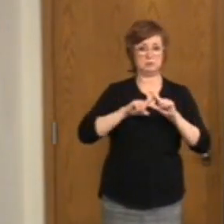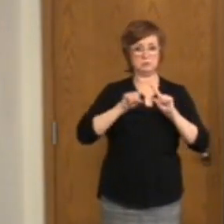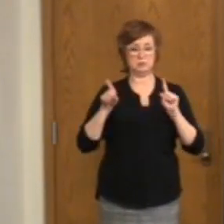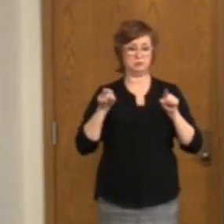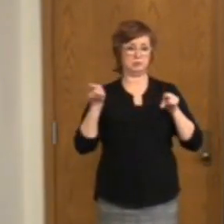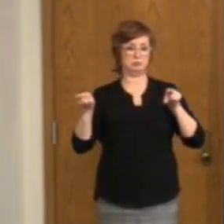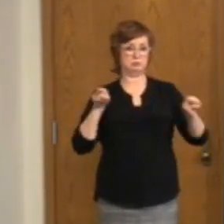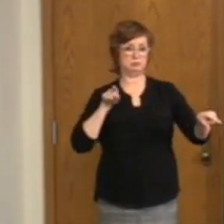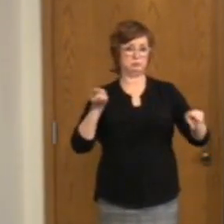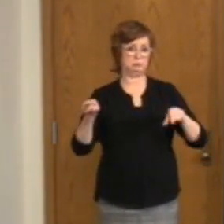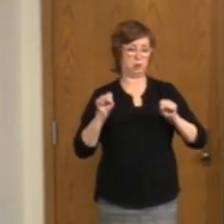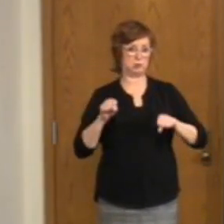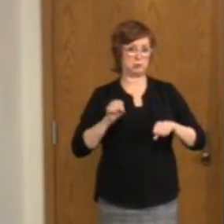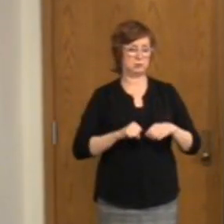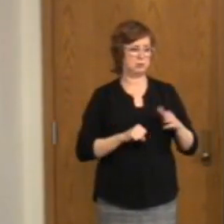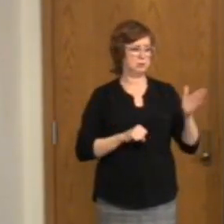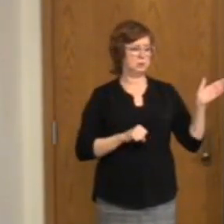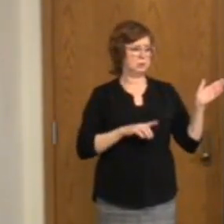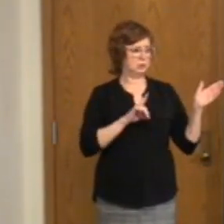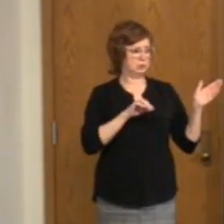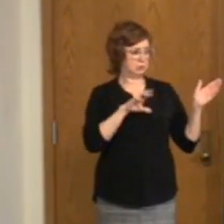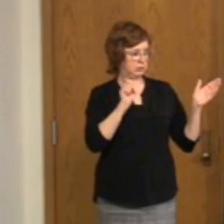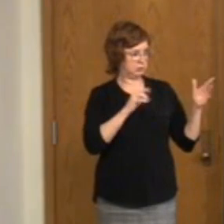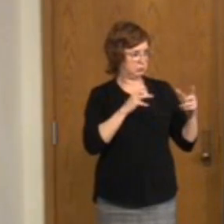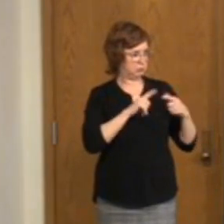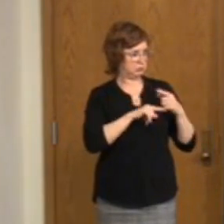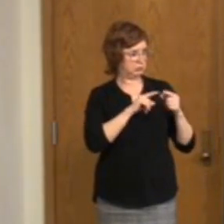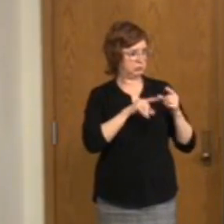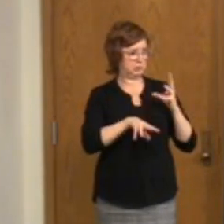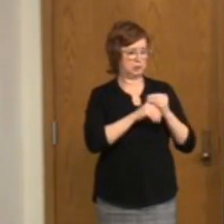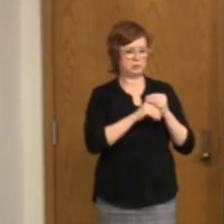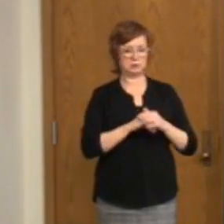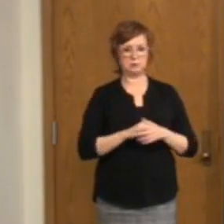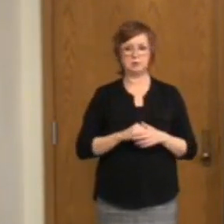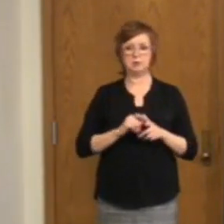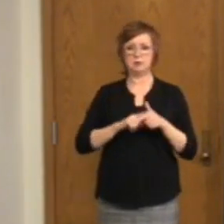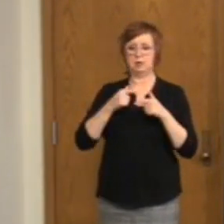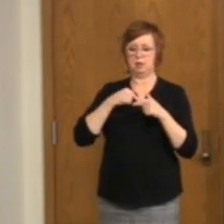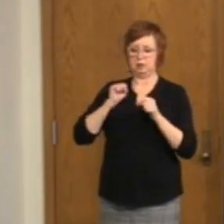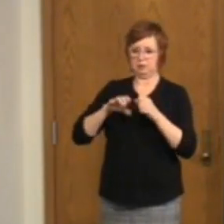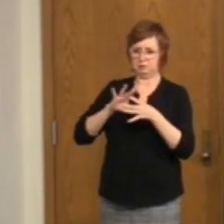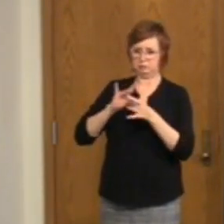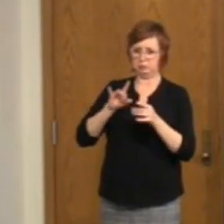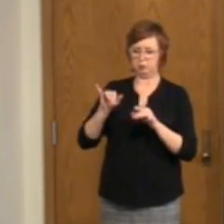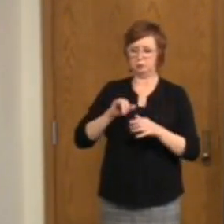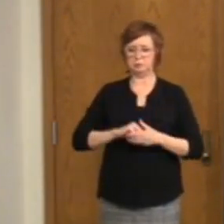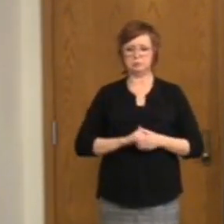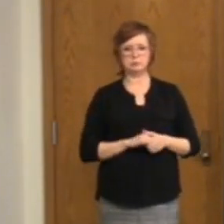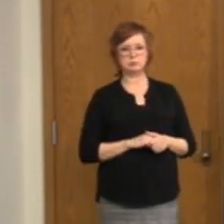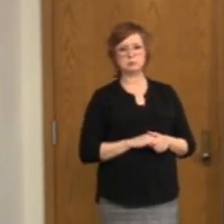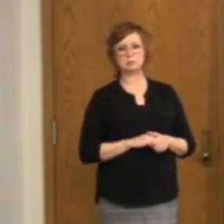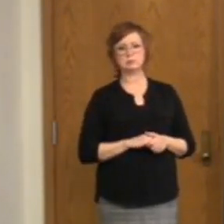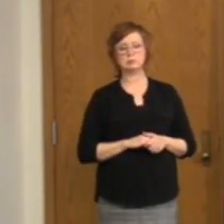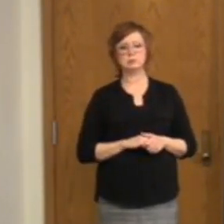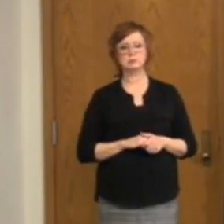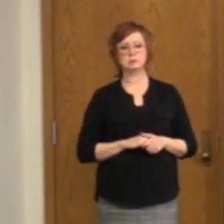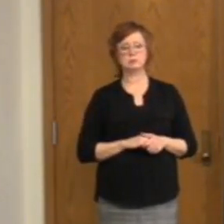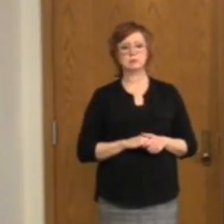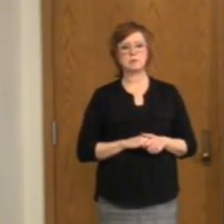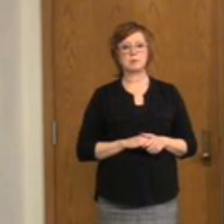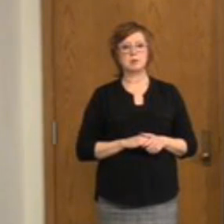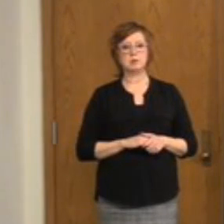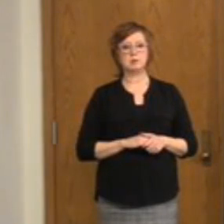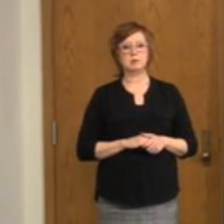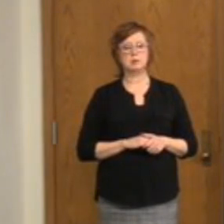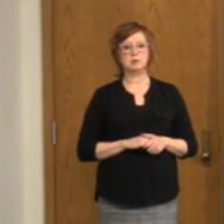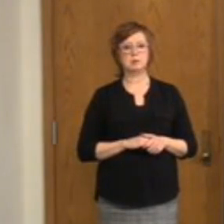on that. I'll maybe let Dr. Shahab, if you had something to add on that, and then I'll have something at the close. Yeah, so, generally in November we